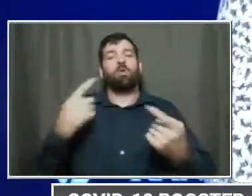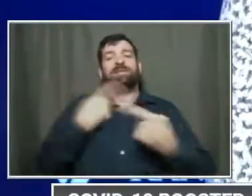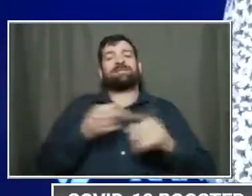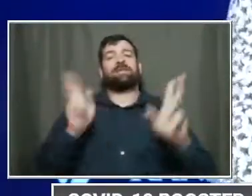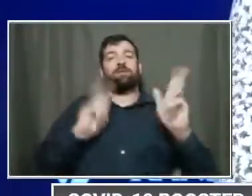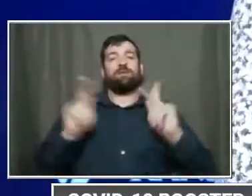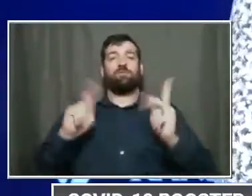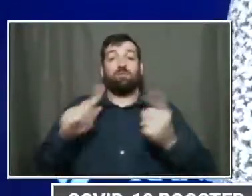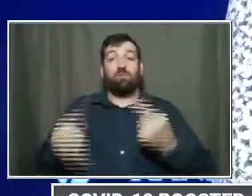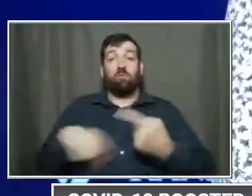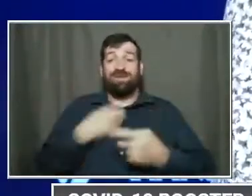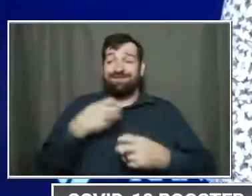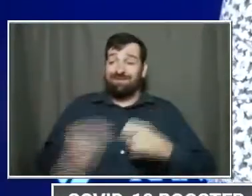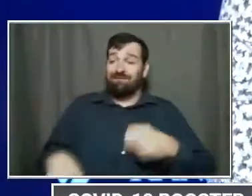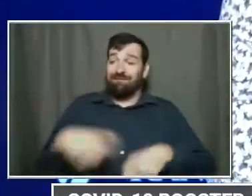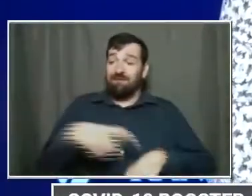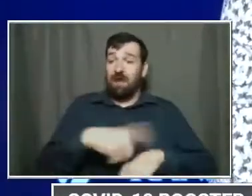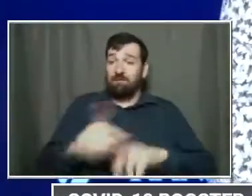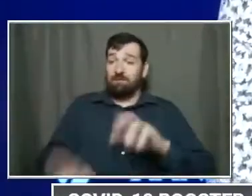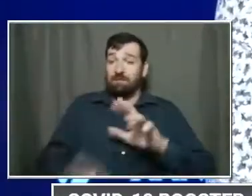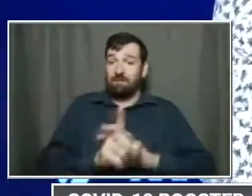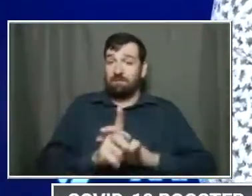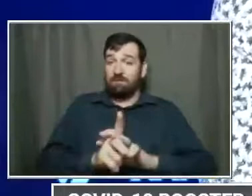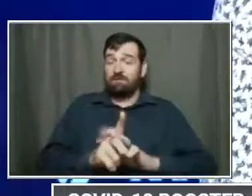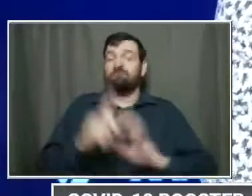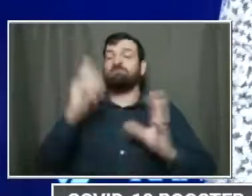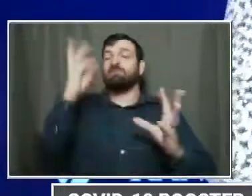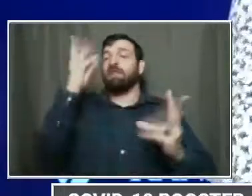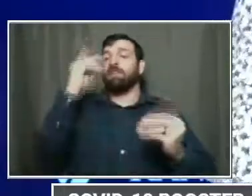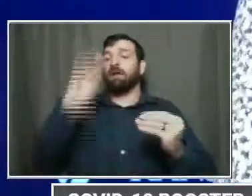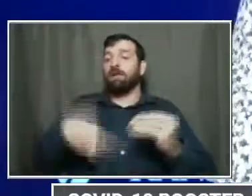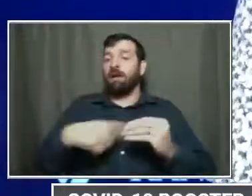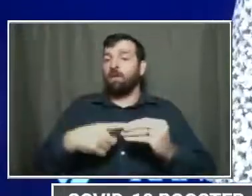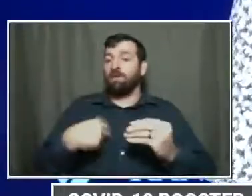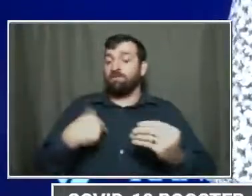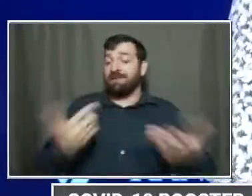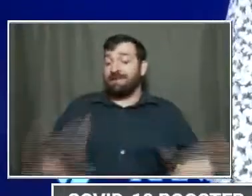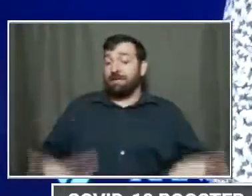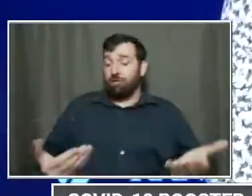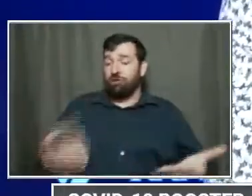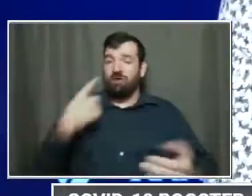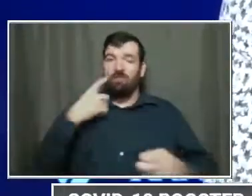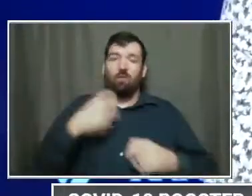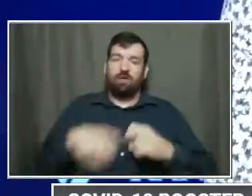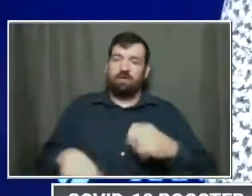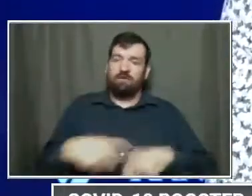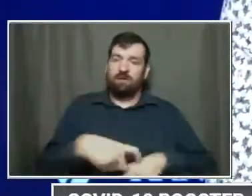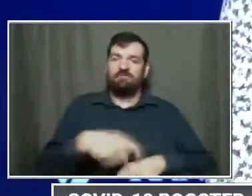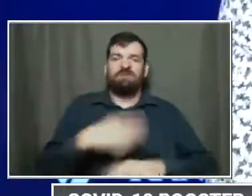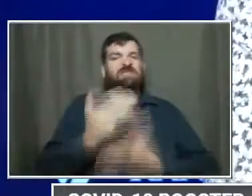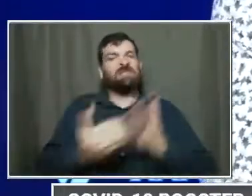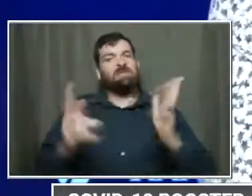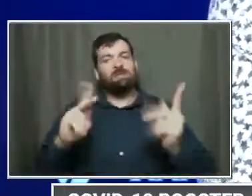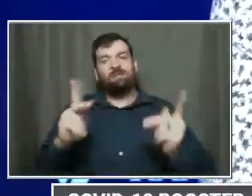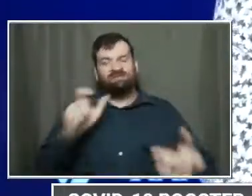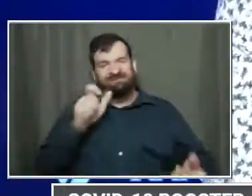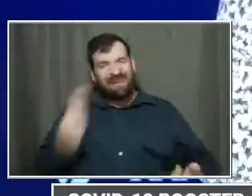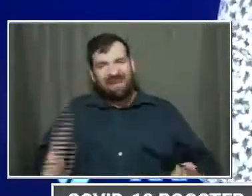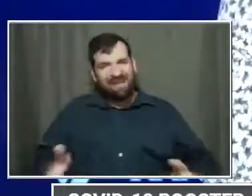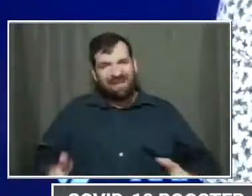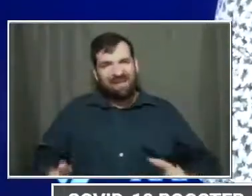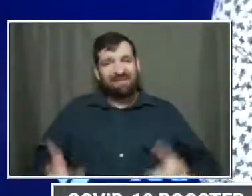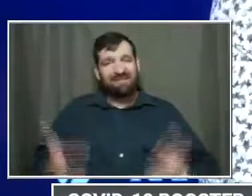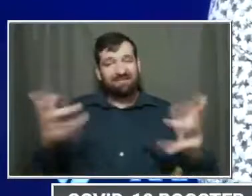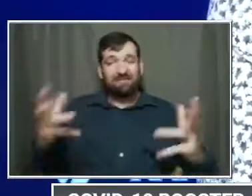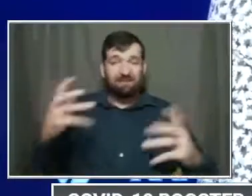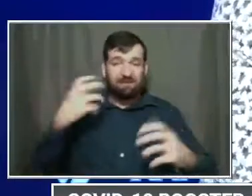tough times arise, you got to think about, I'm here to have a tough time. Mm-hmm. Some people aren't here to have those tough times. And you've had tough times in the